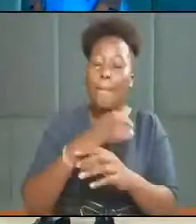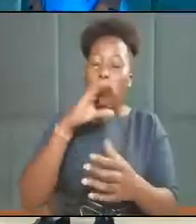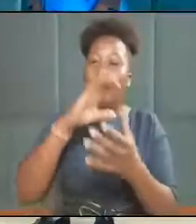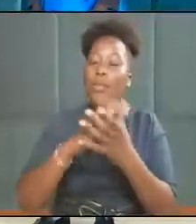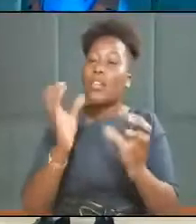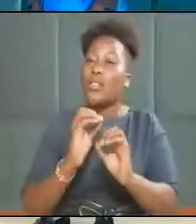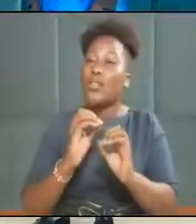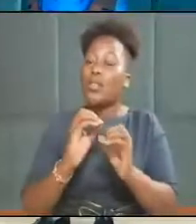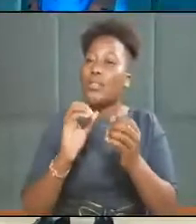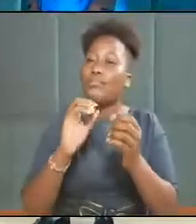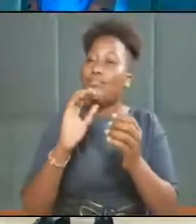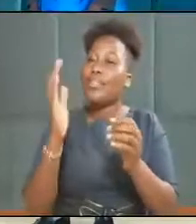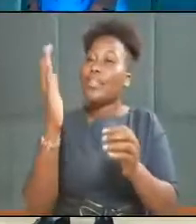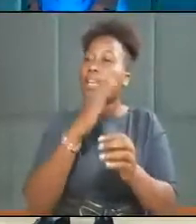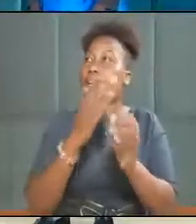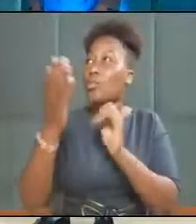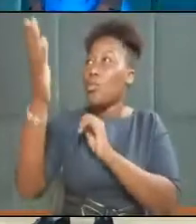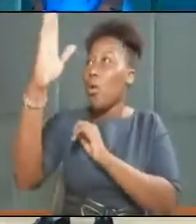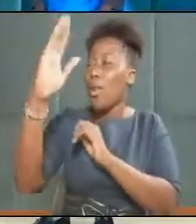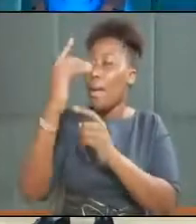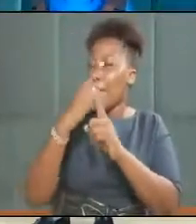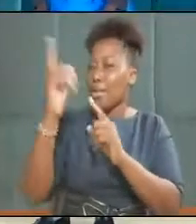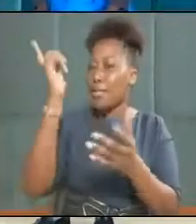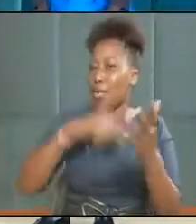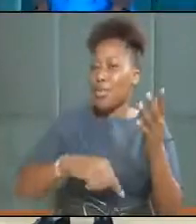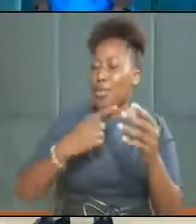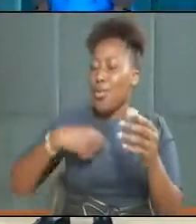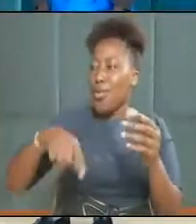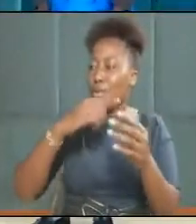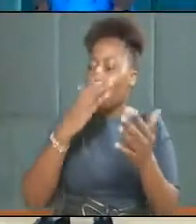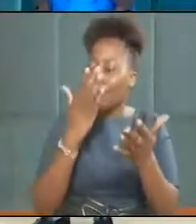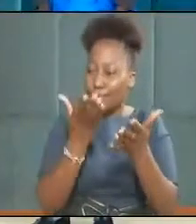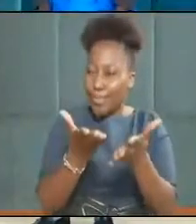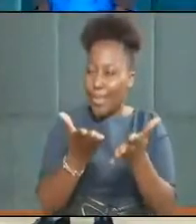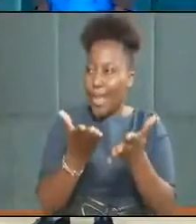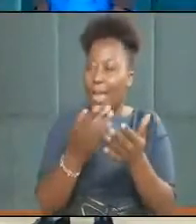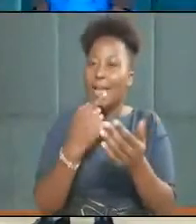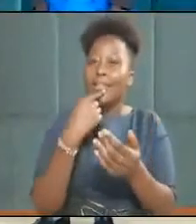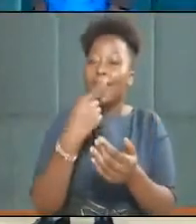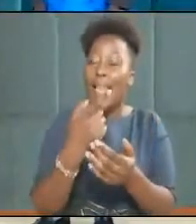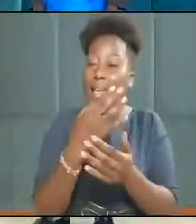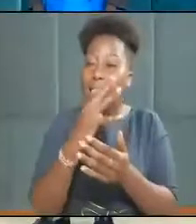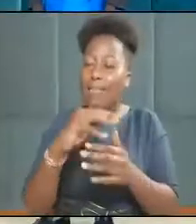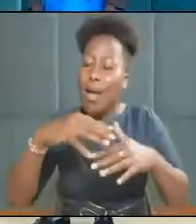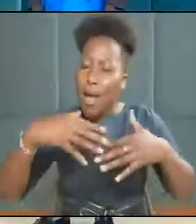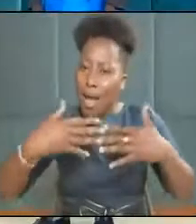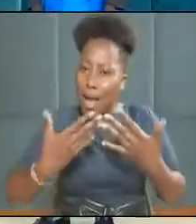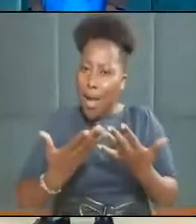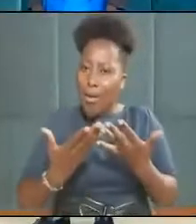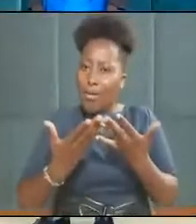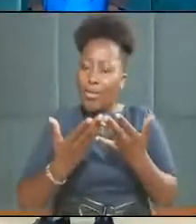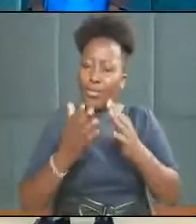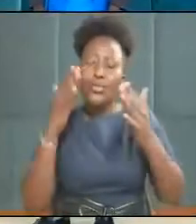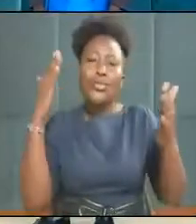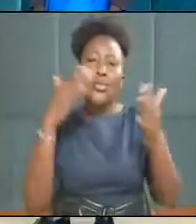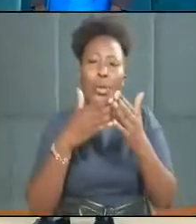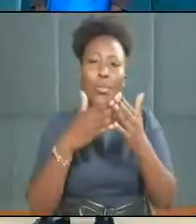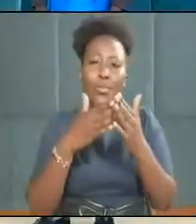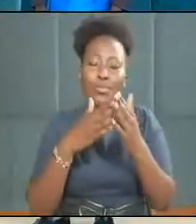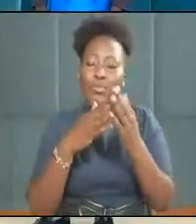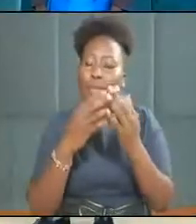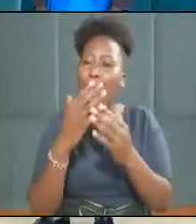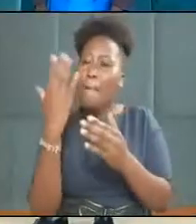are turning to God. Instead, we should write to them, telling them on how to abstain from food polluted